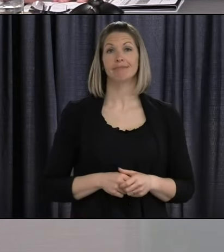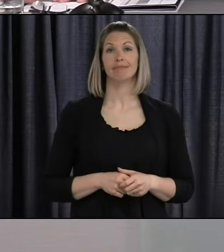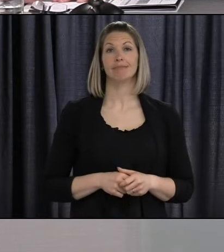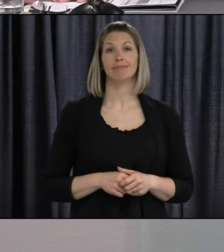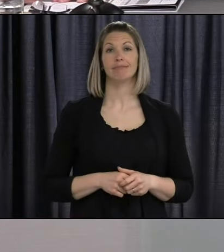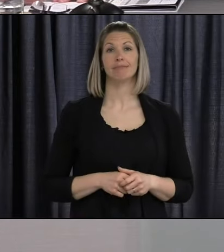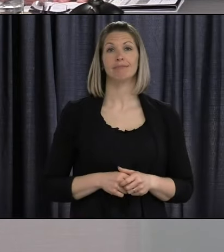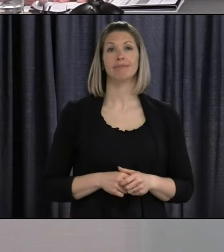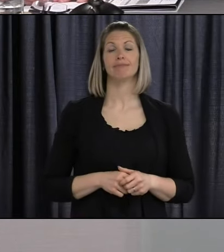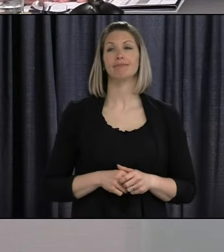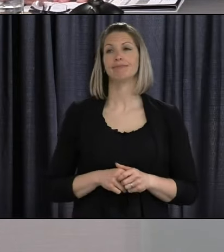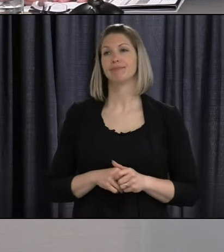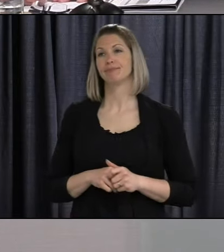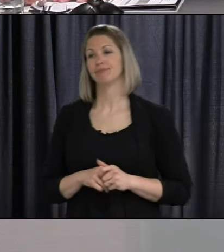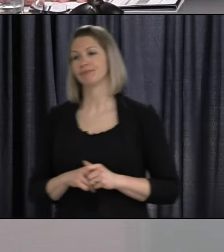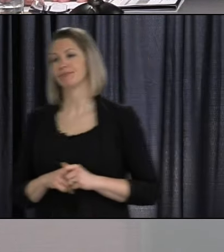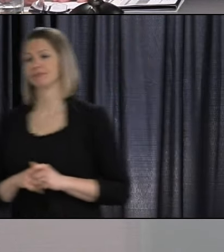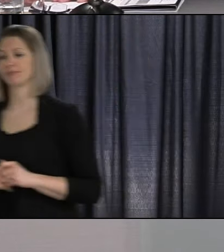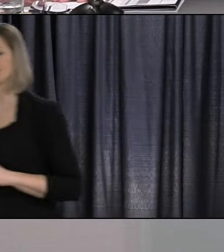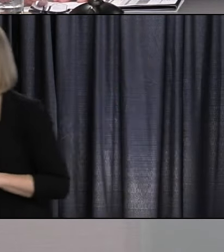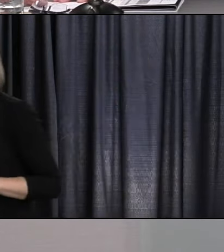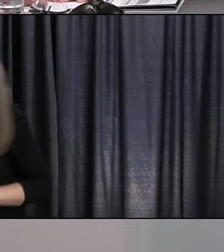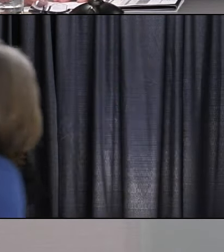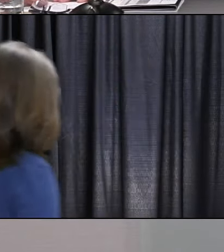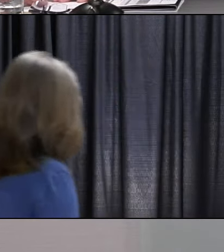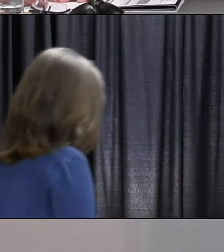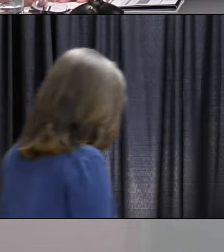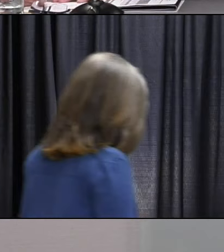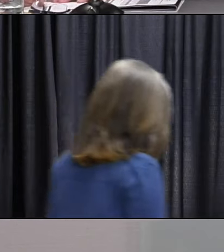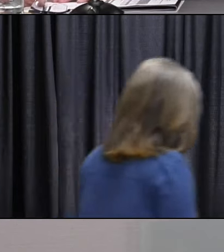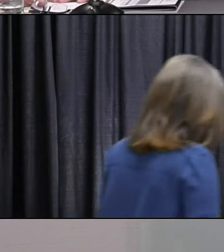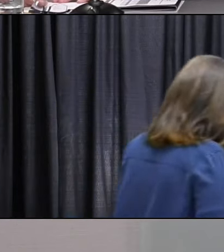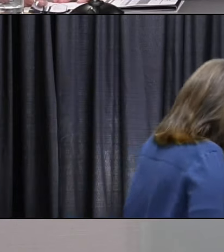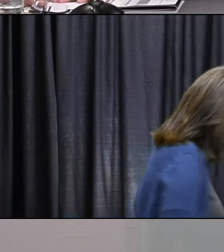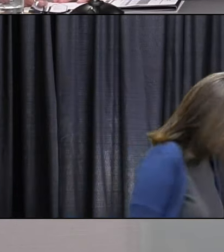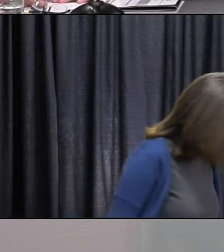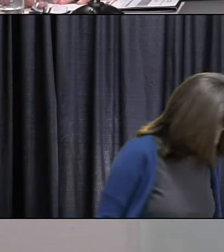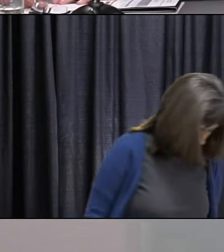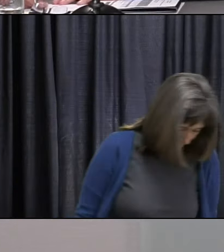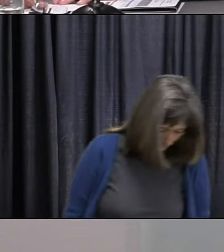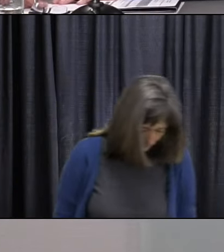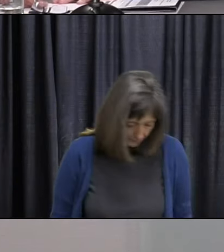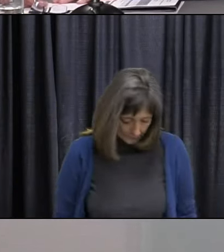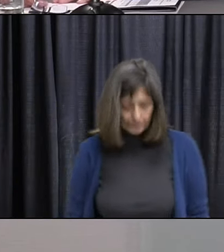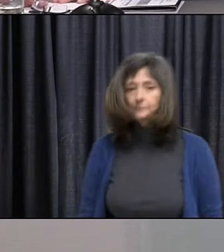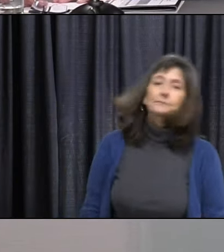Our next questions are from Kellyanne Roberts of NTV News. Please go ahead.